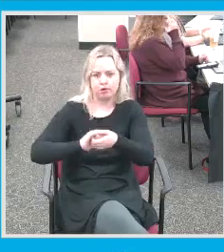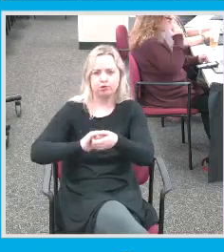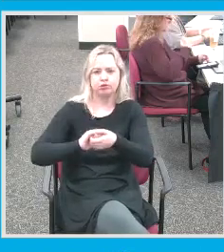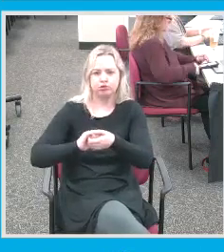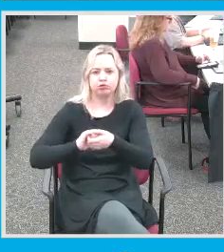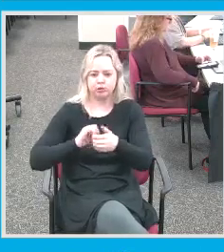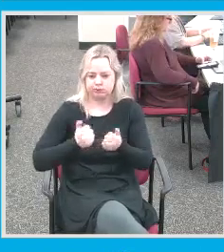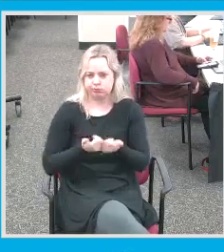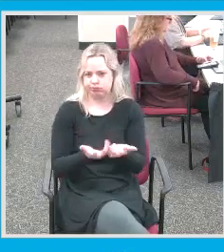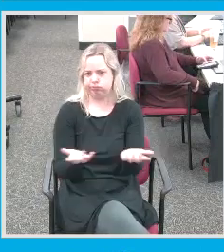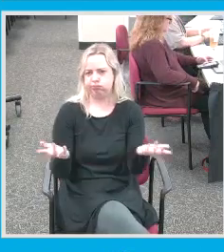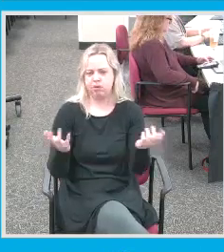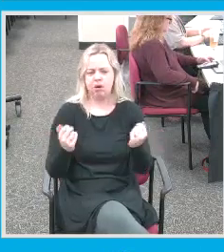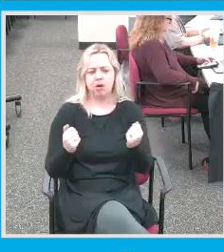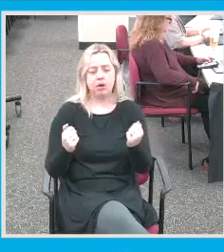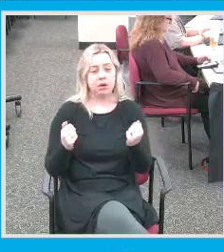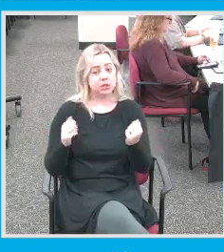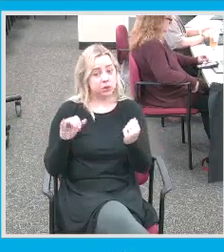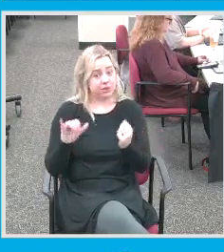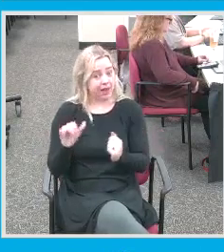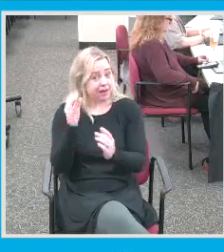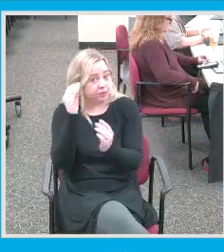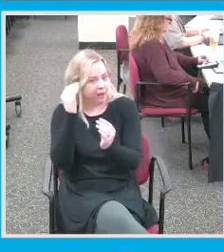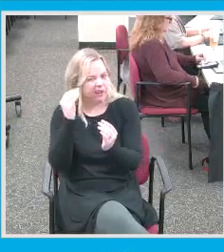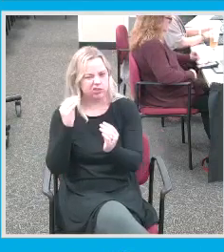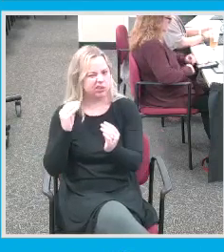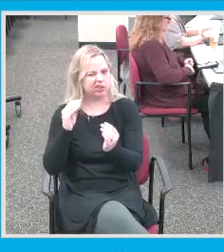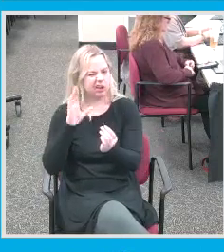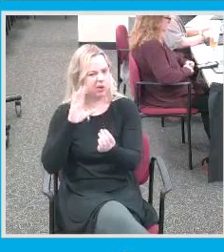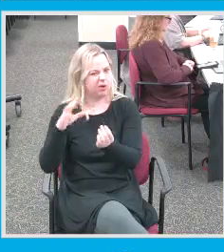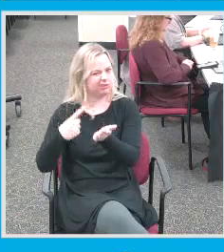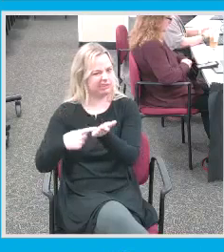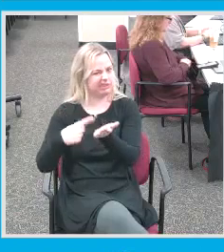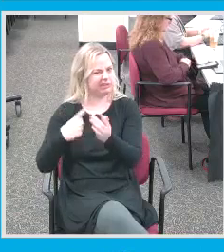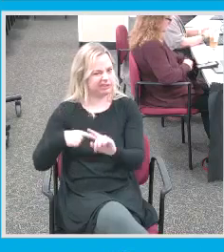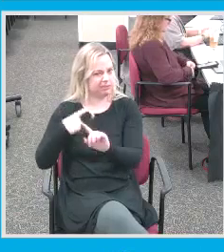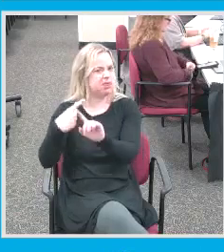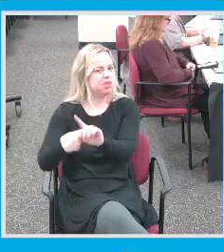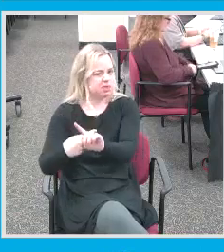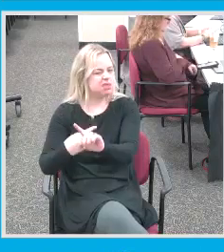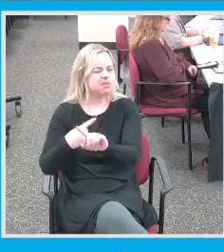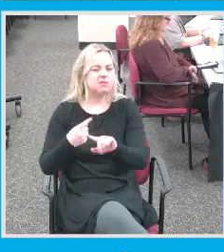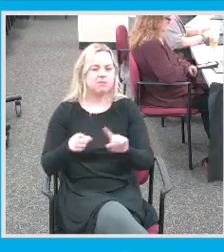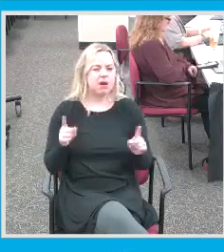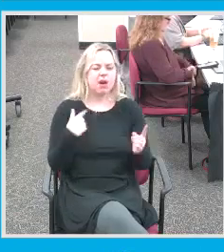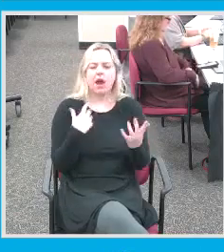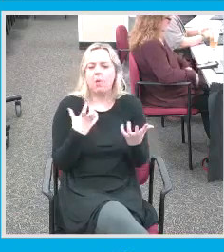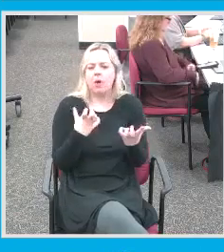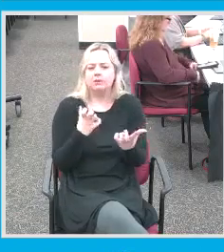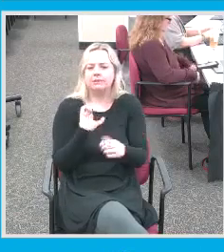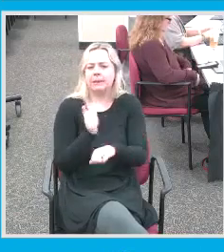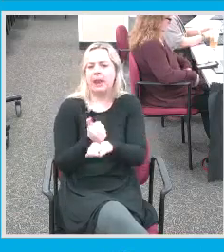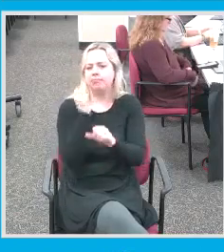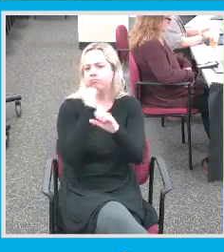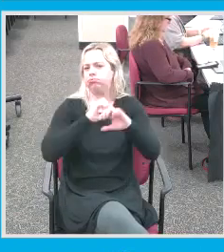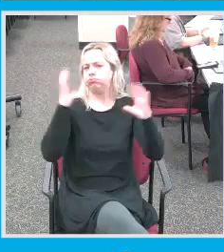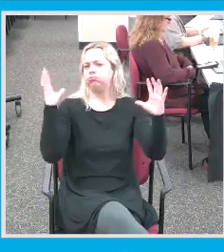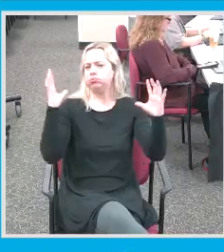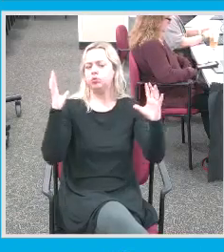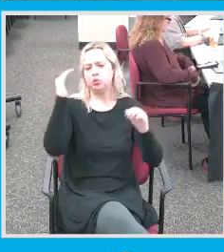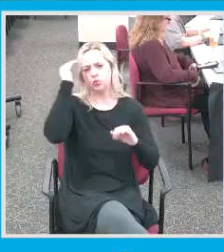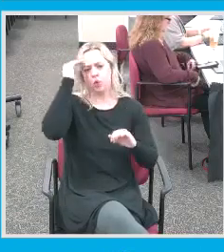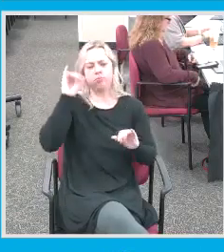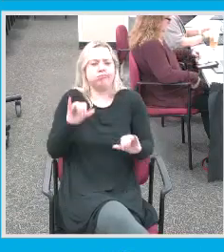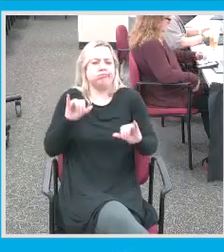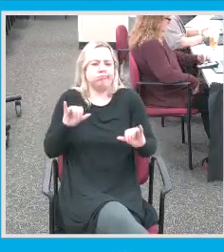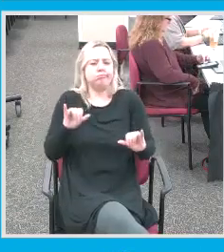So I'll talk more about that probably next month because we're up for a contract renewal from that, but just wanted to set the stage so we know where some of this data